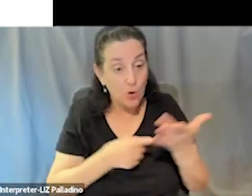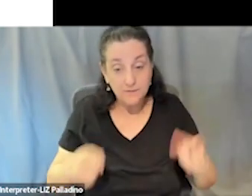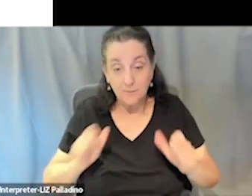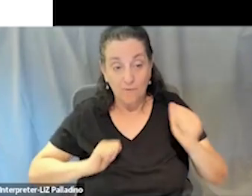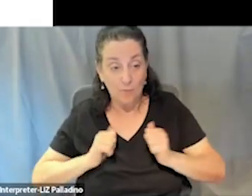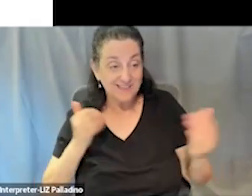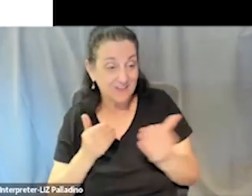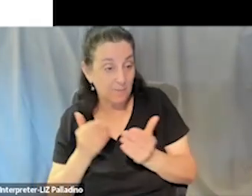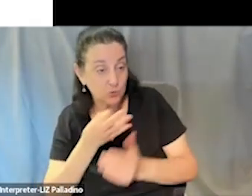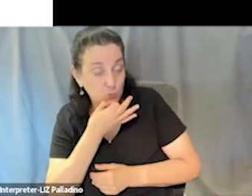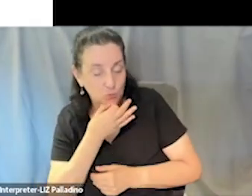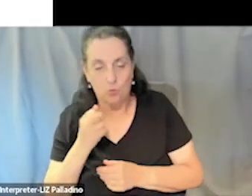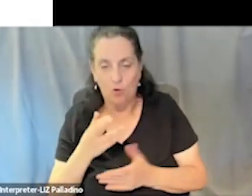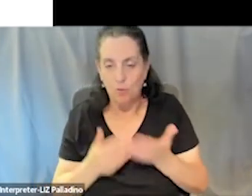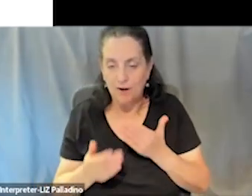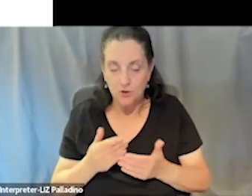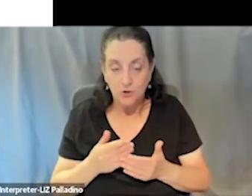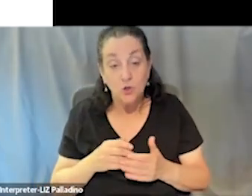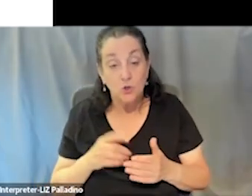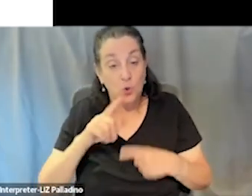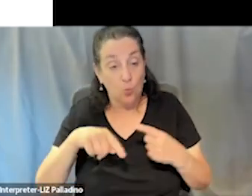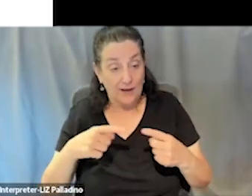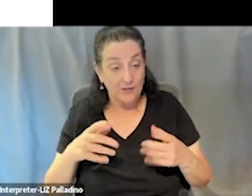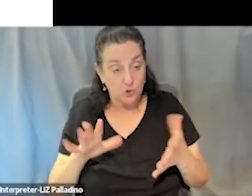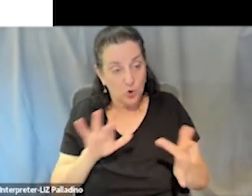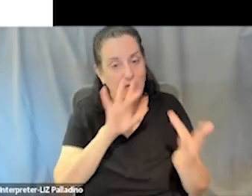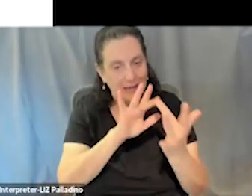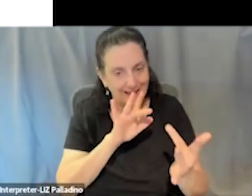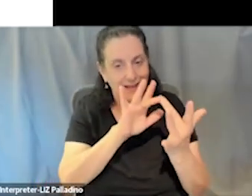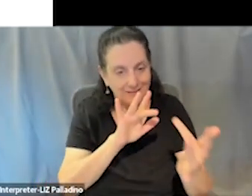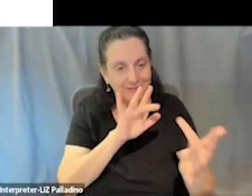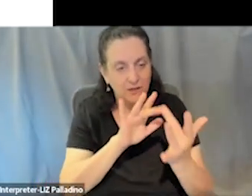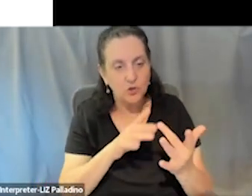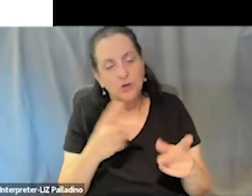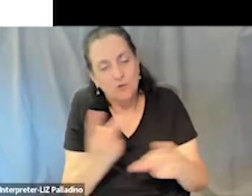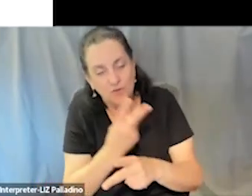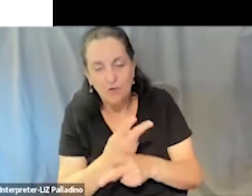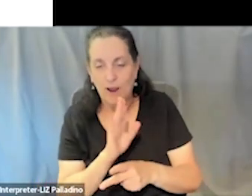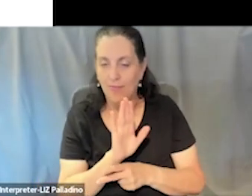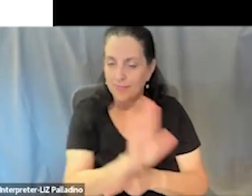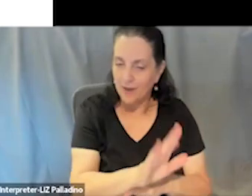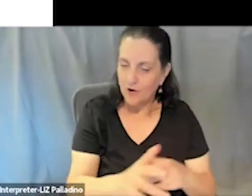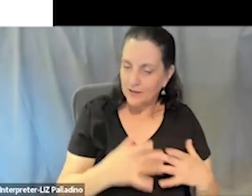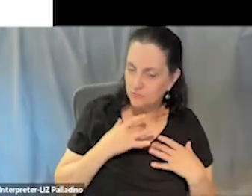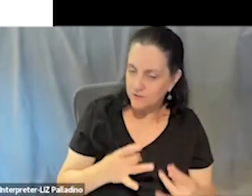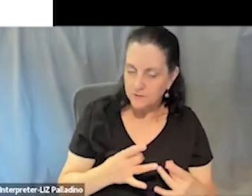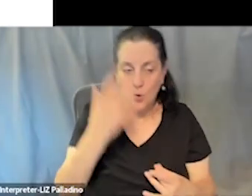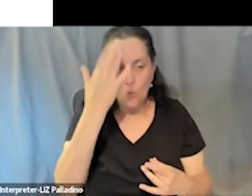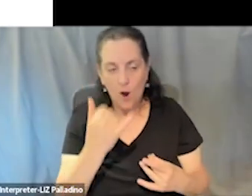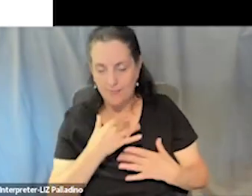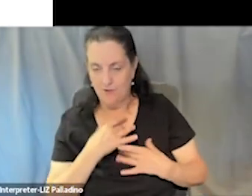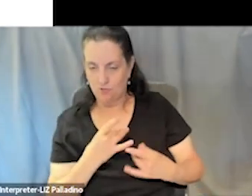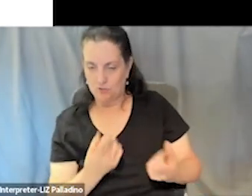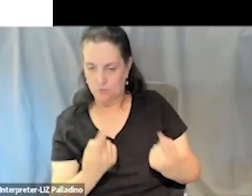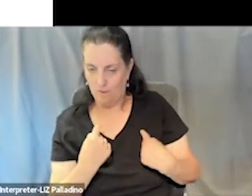the application comes in, so that when you've done you know what they're interested in, you know where the foundation might have the most interest,